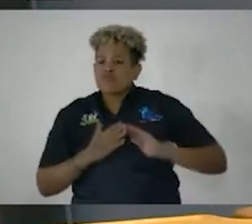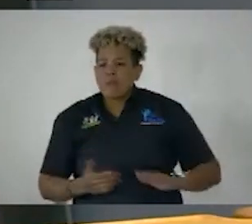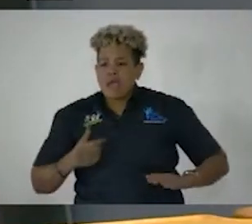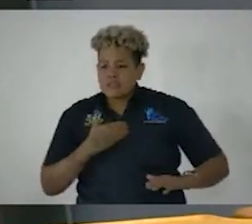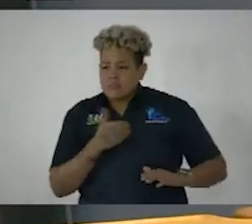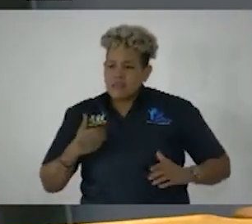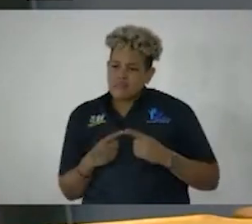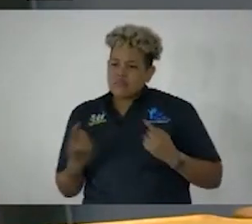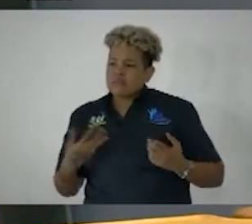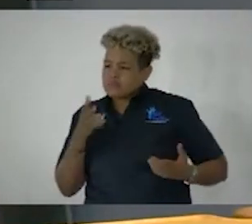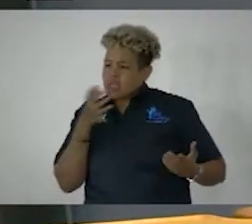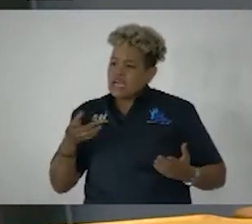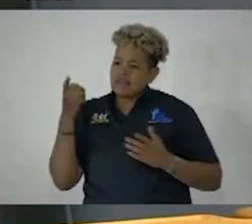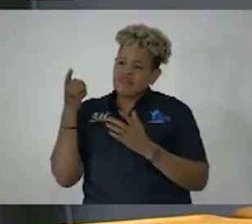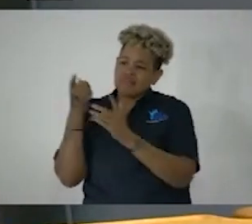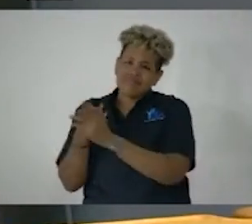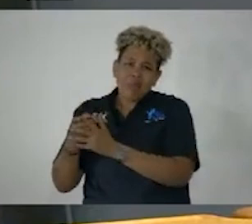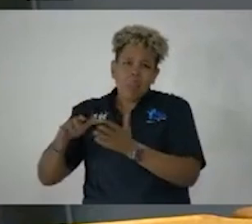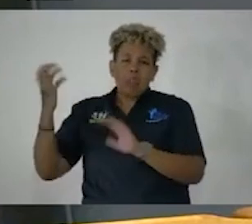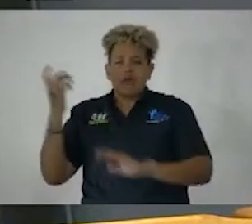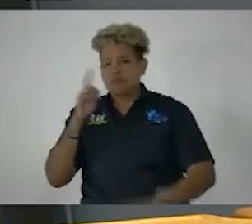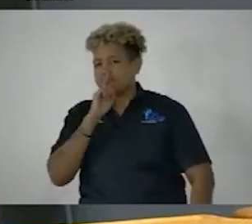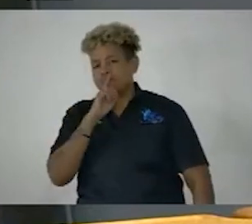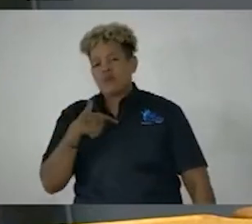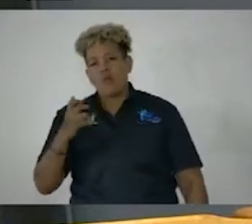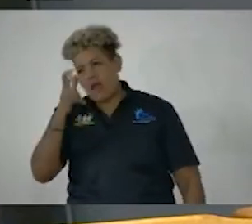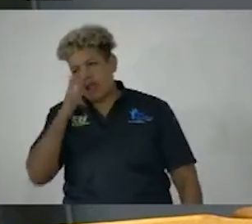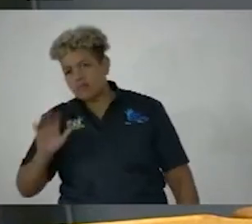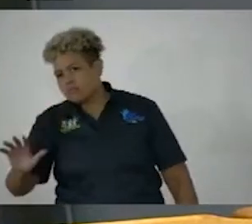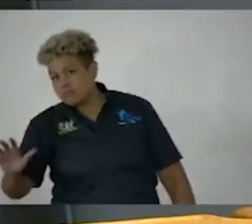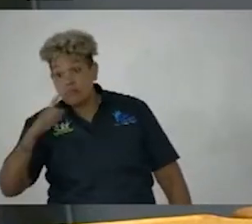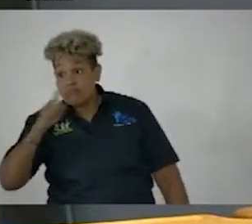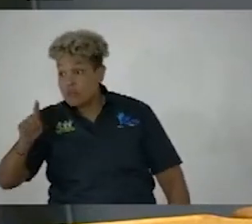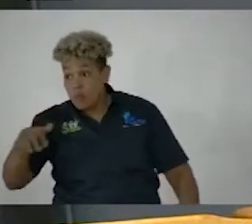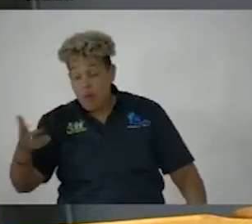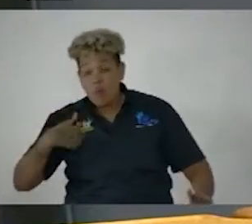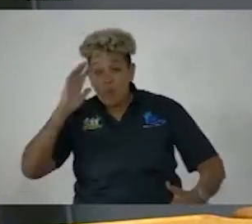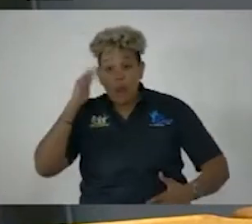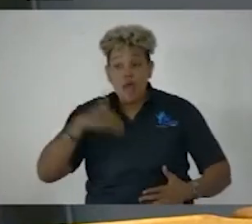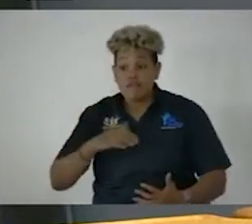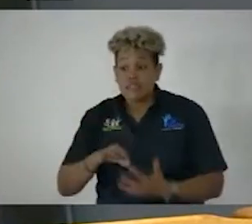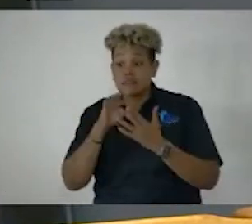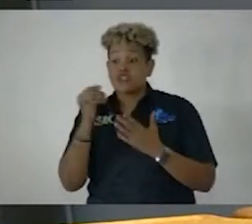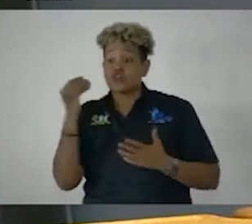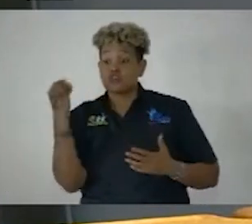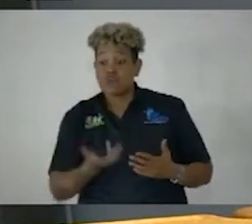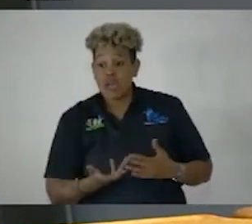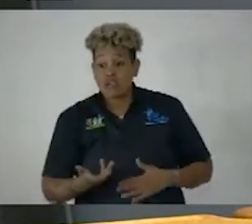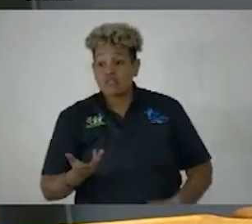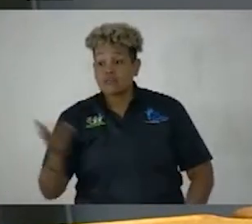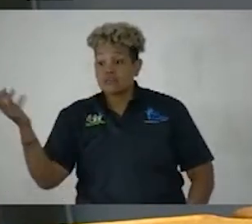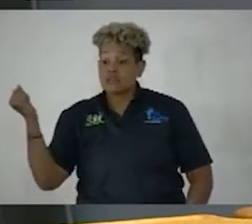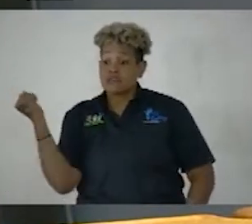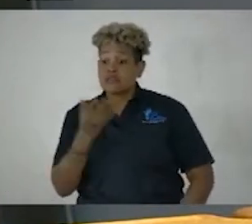opposition, I'm not here to be cantankerous about it, but what I want to hear from you, is it that we're going to have a special grant that